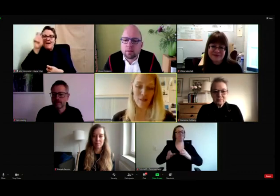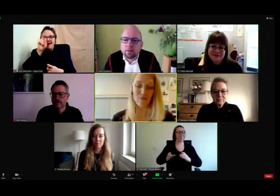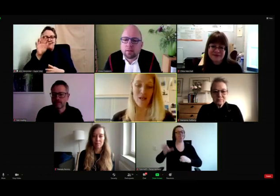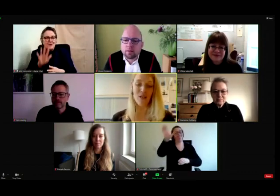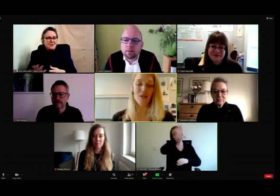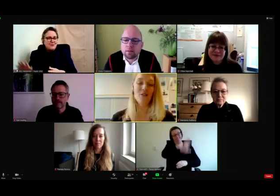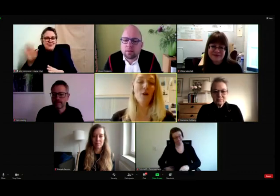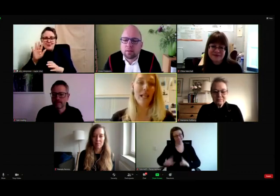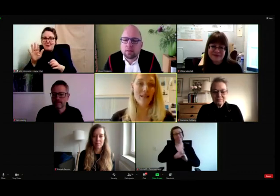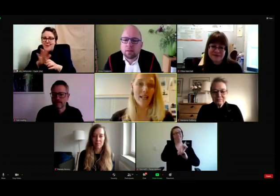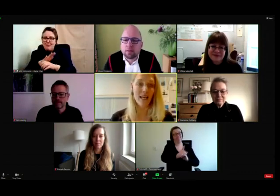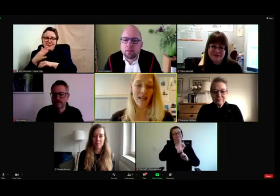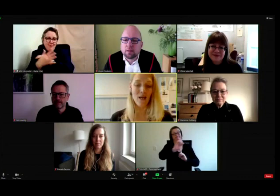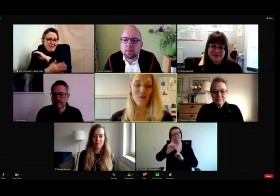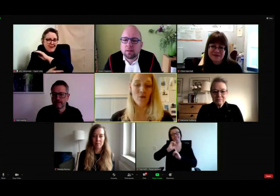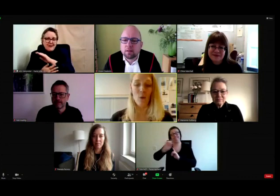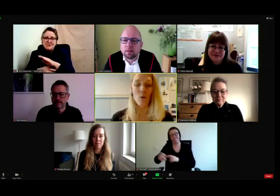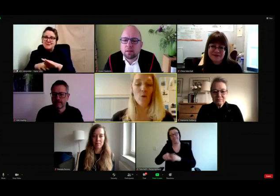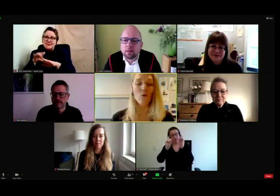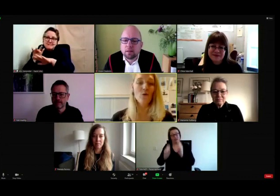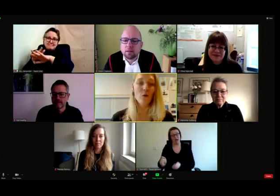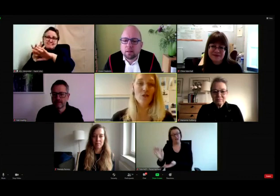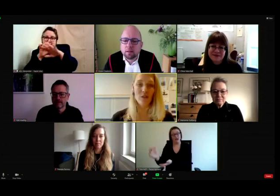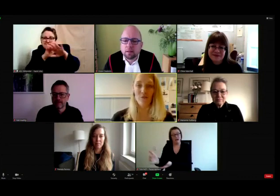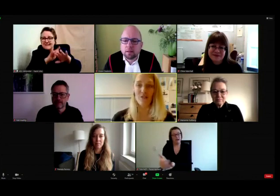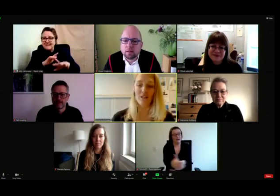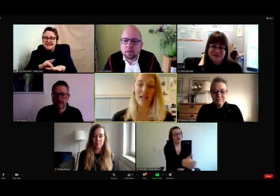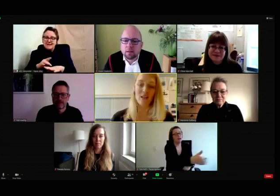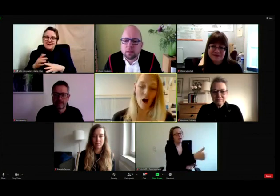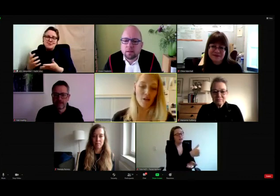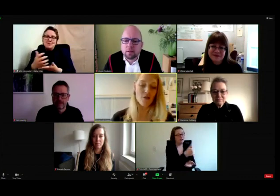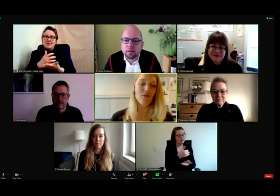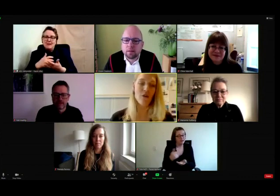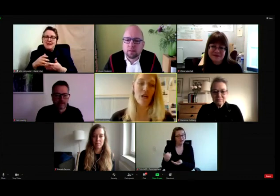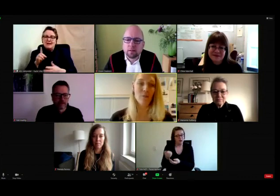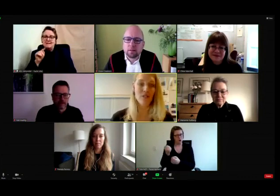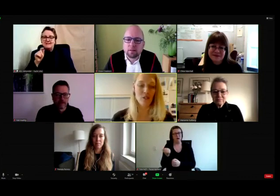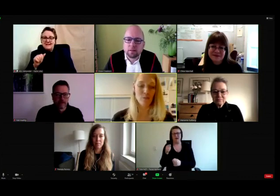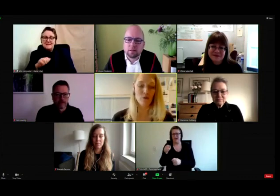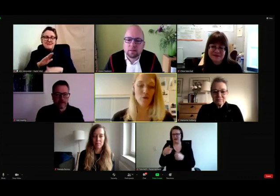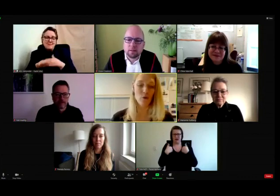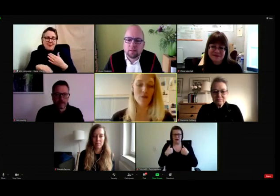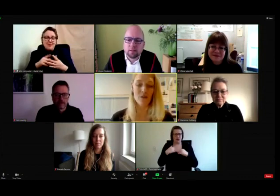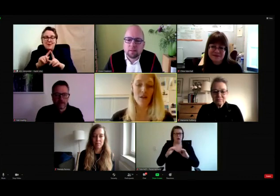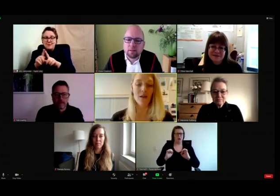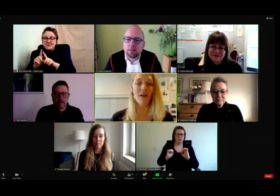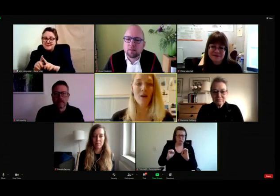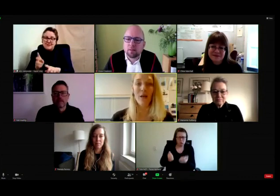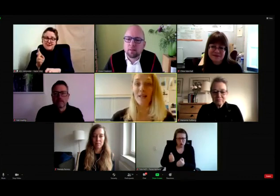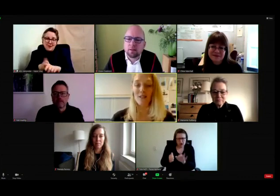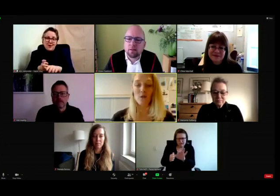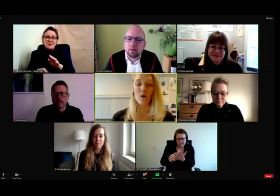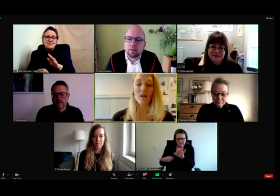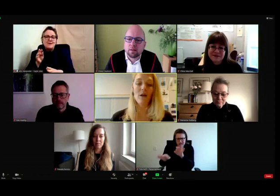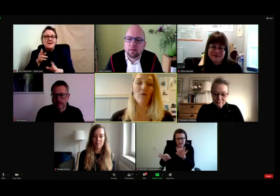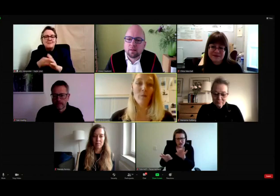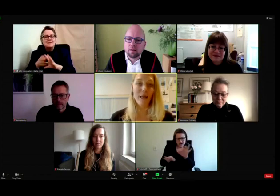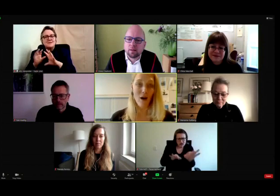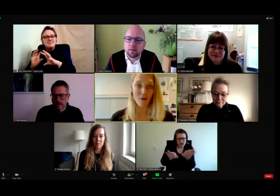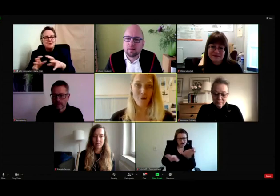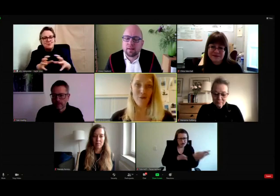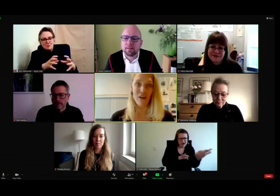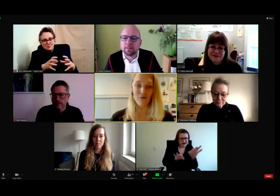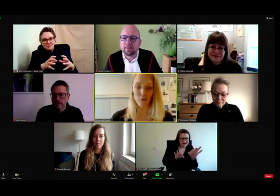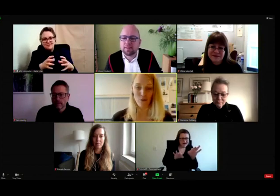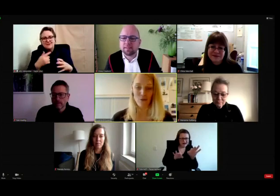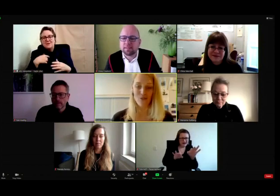whole country to collect data from all those different and hard to find participant groups, we entered one